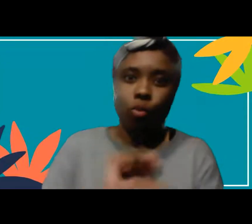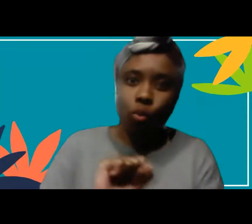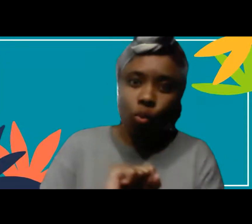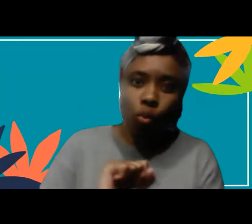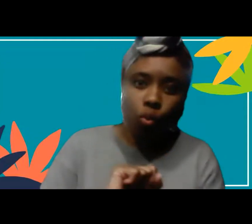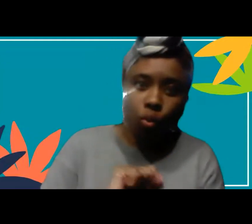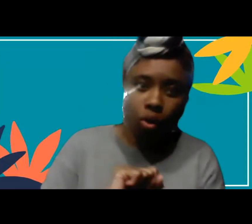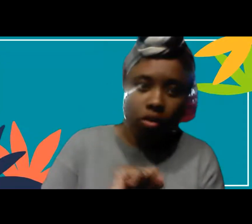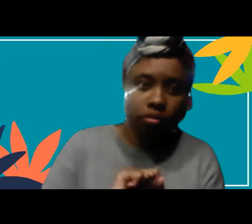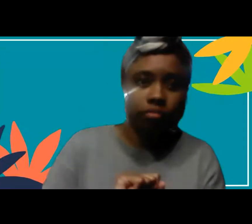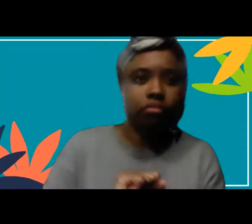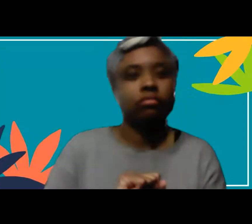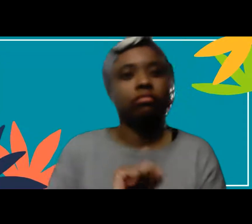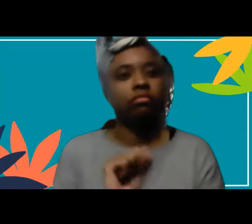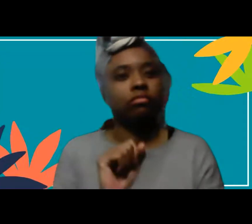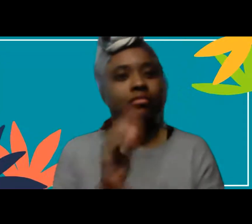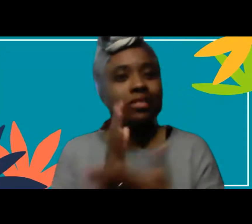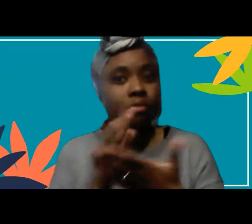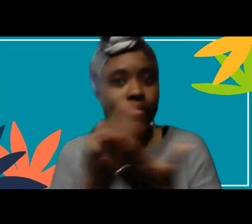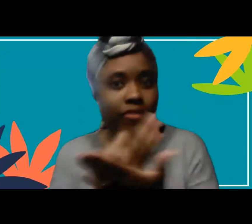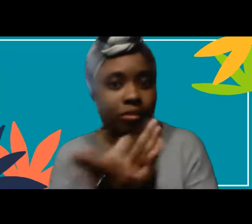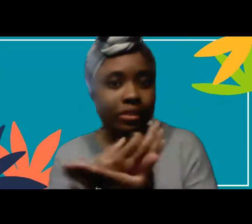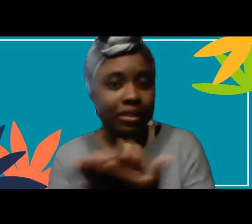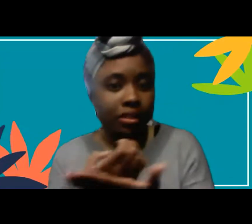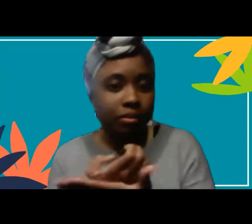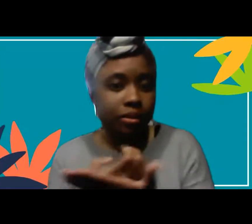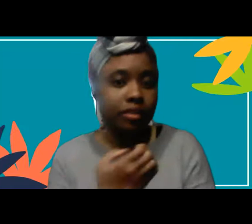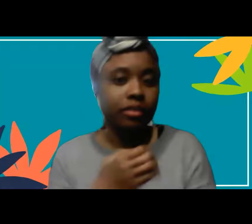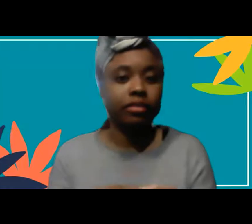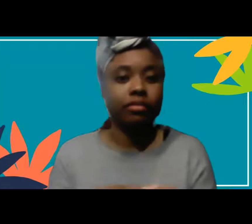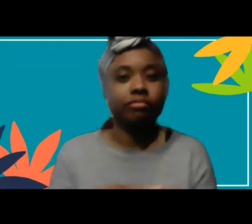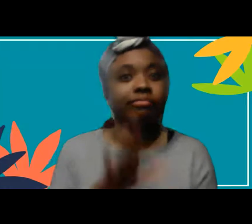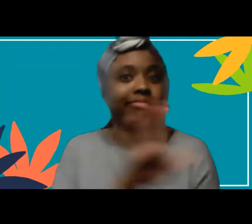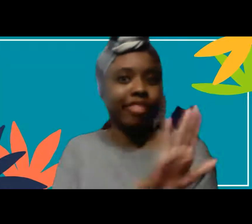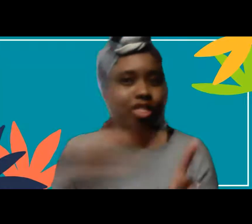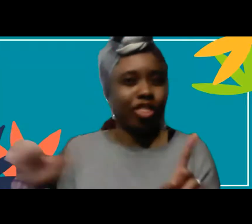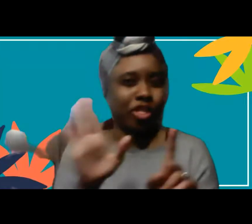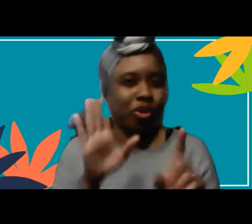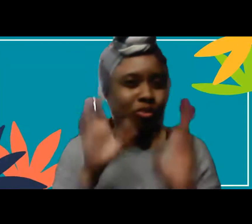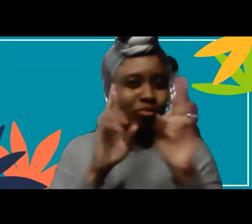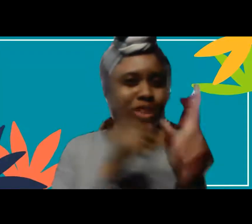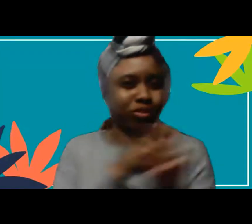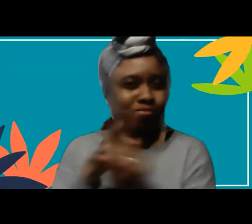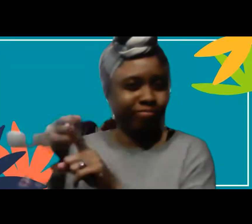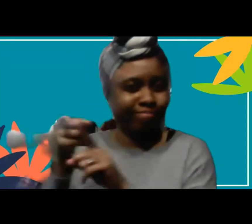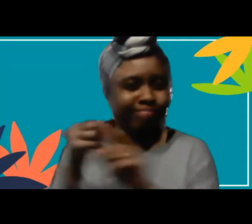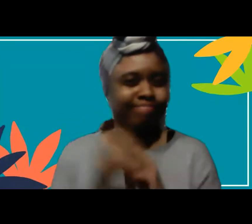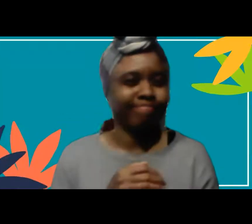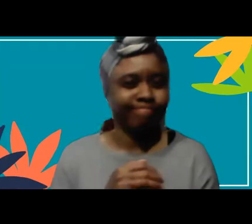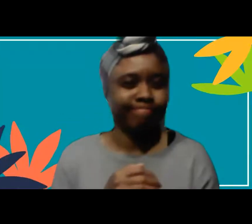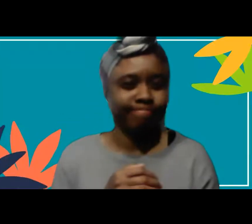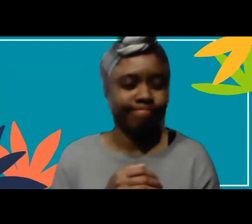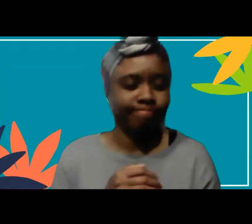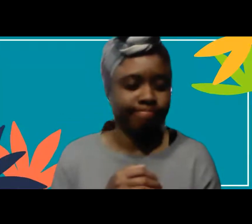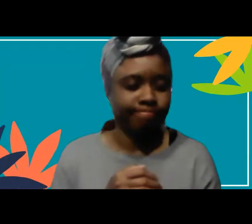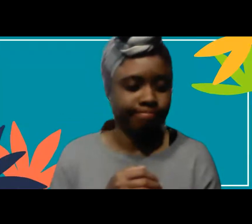implement parts of the feminist economy in their work. And to do so, I'm